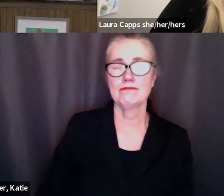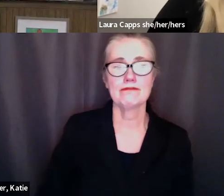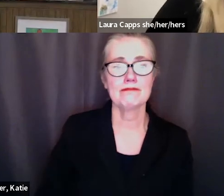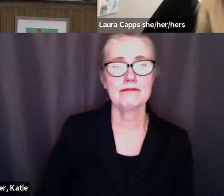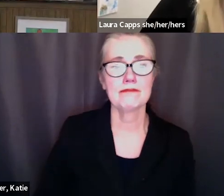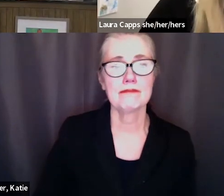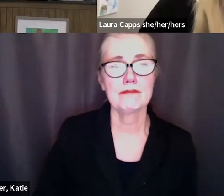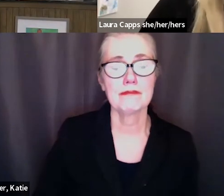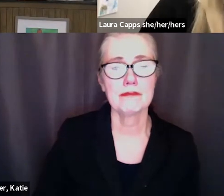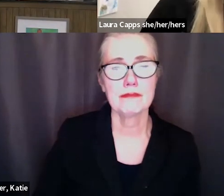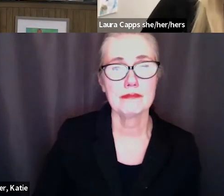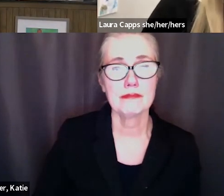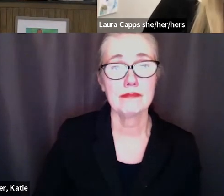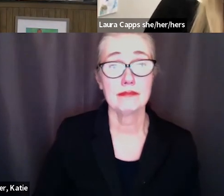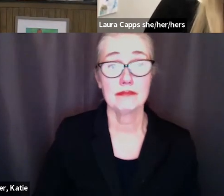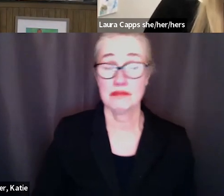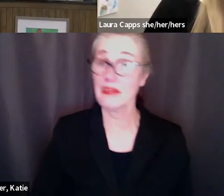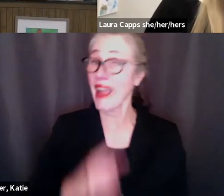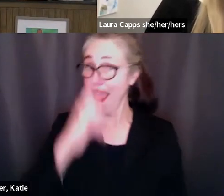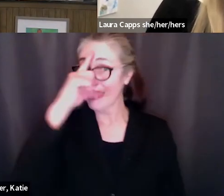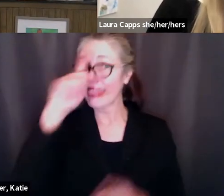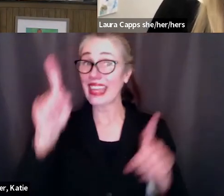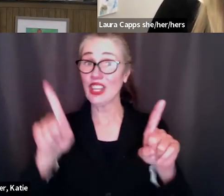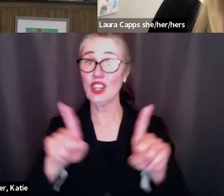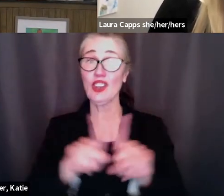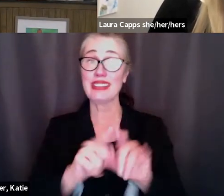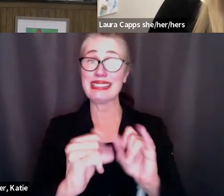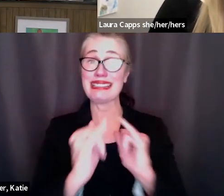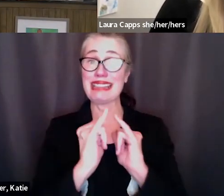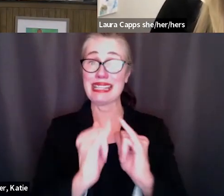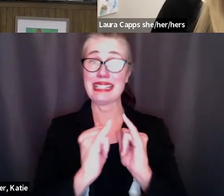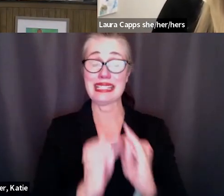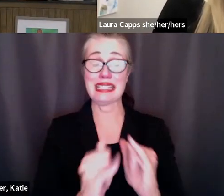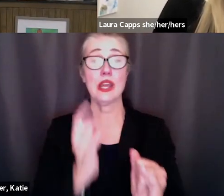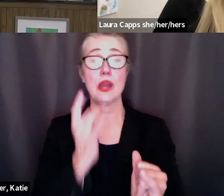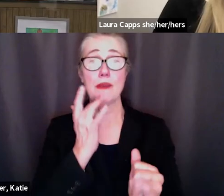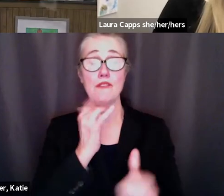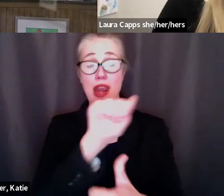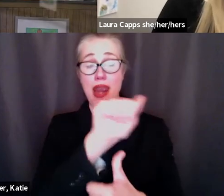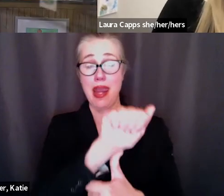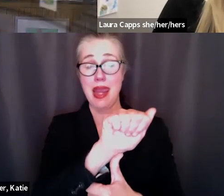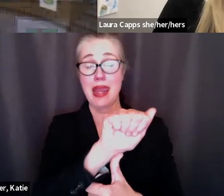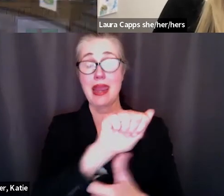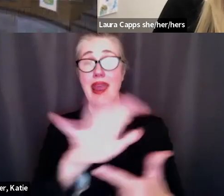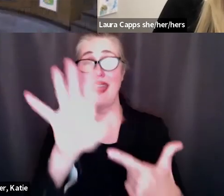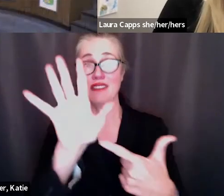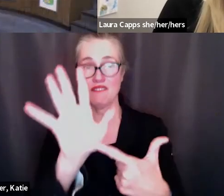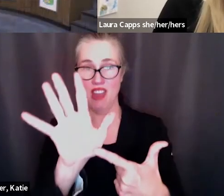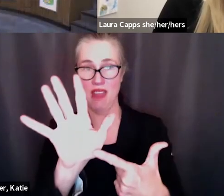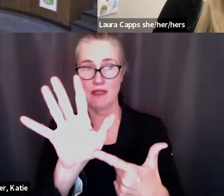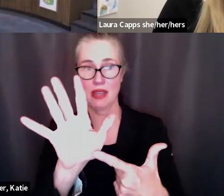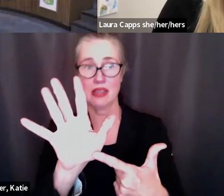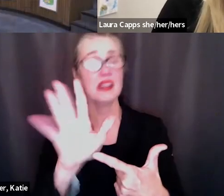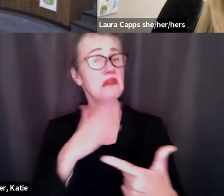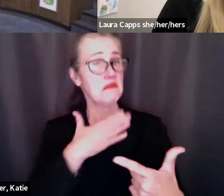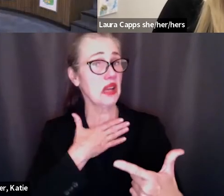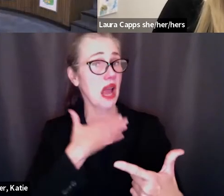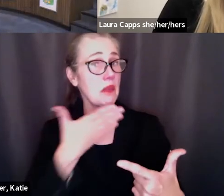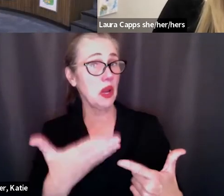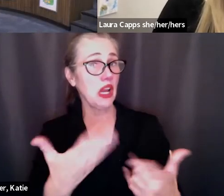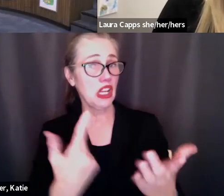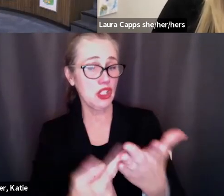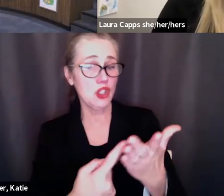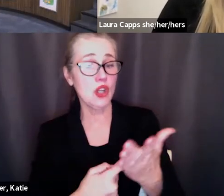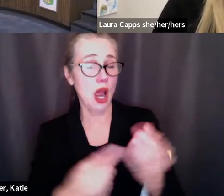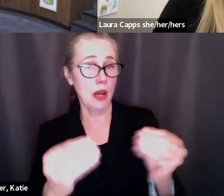i think we have consensus i'm uh mine would be scenario a and scenario five but certainly willing to continue to talk about